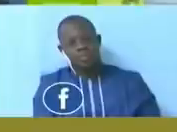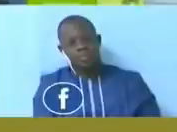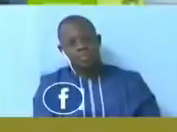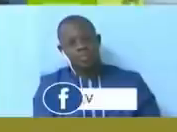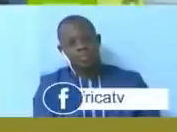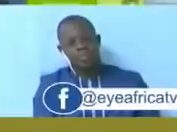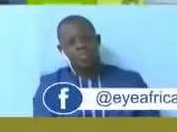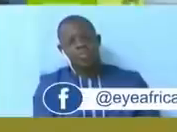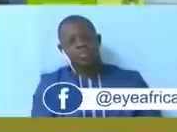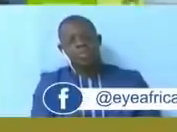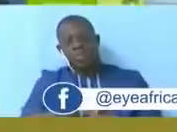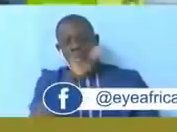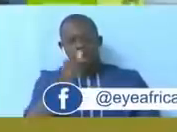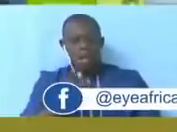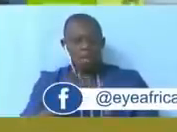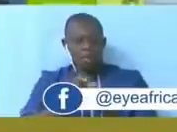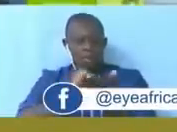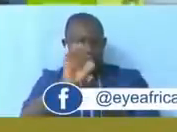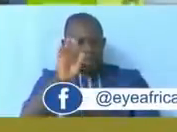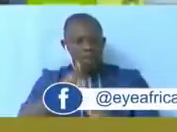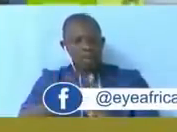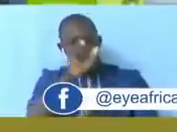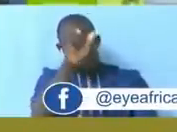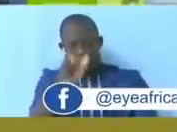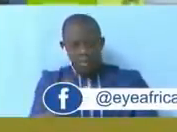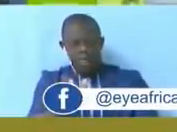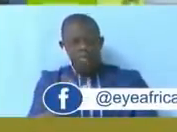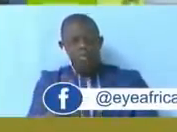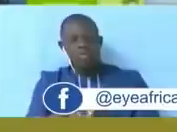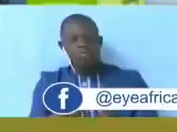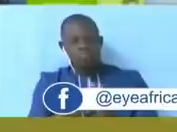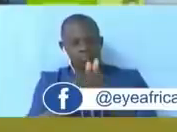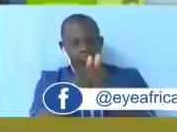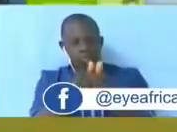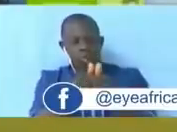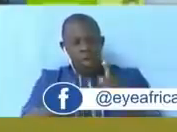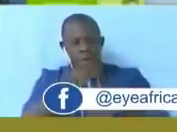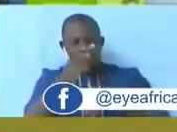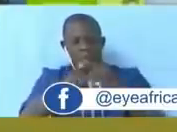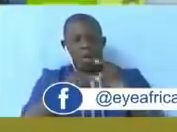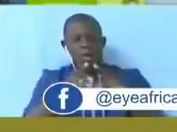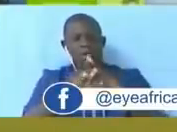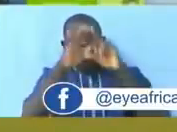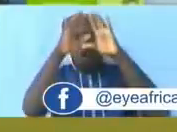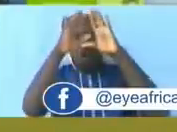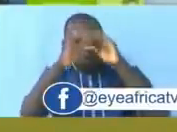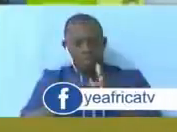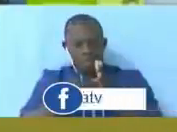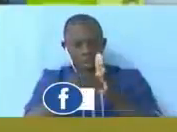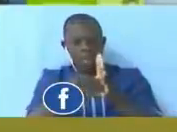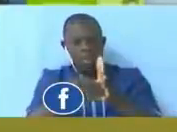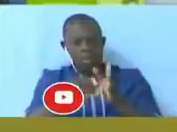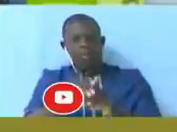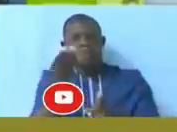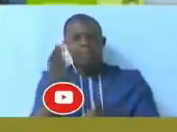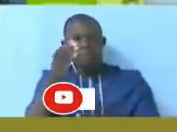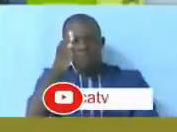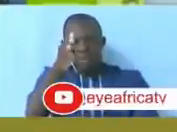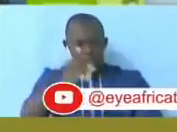the accused persons be escorted under the command of the officer commanding police, Basse